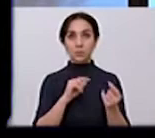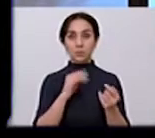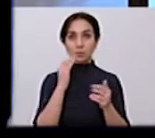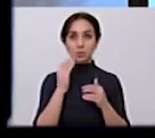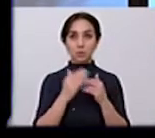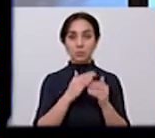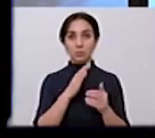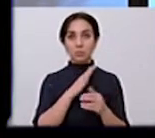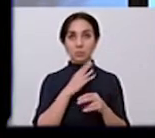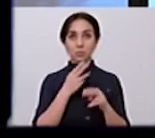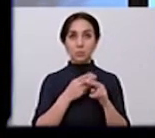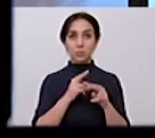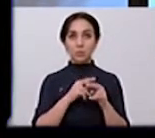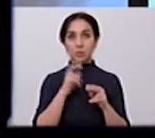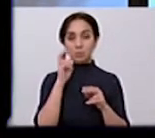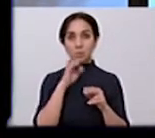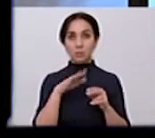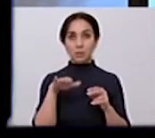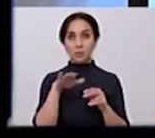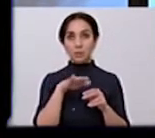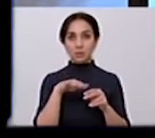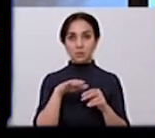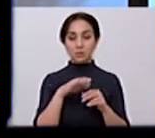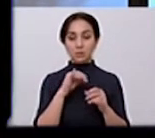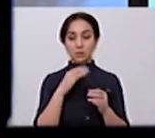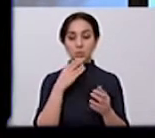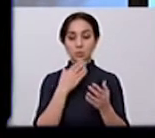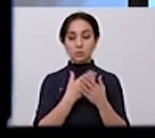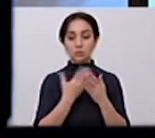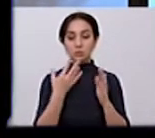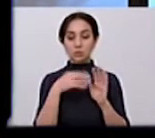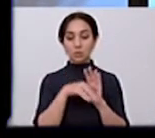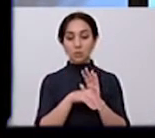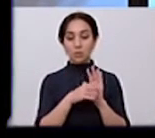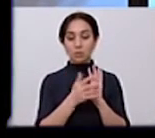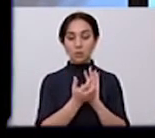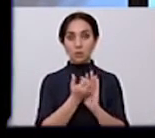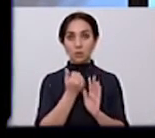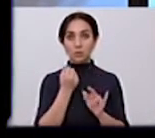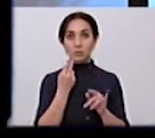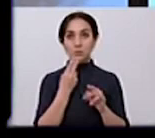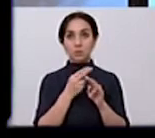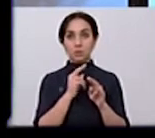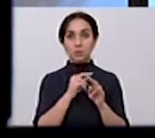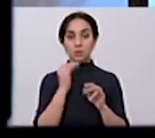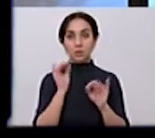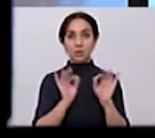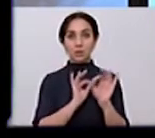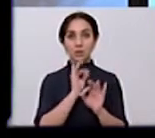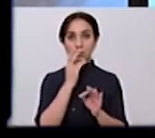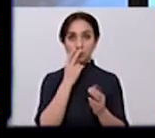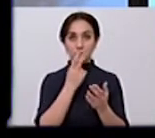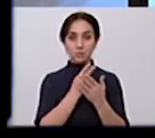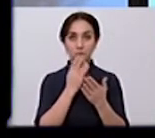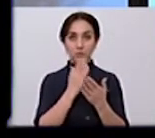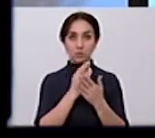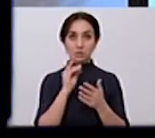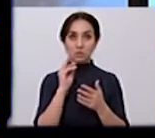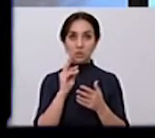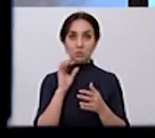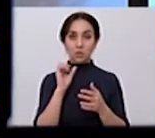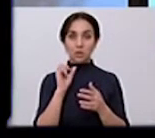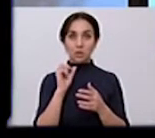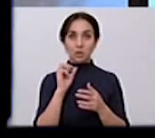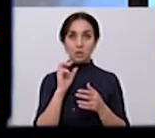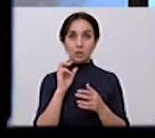yaqin bo'lgan, demak, mamlakatlar o'z ichiga qamrab oladi. Mana bugun biz xaritadan ham ko'rib turibmiz mana shu Janubiy Sharqiy